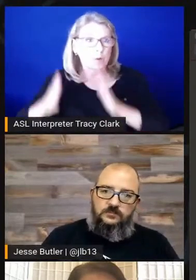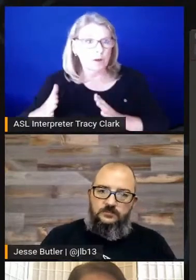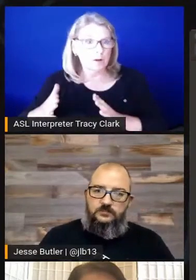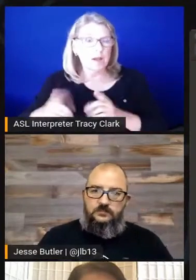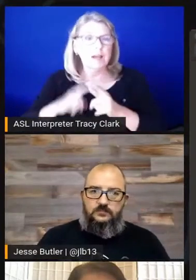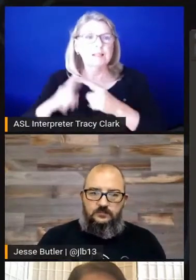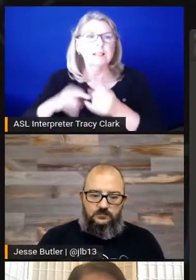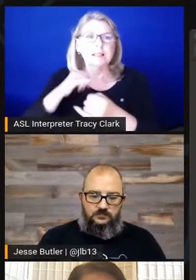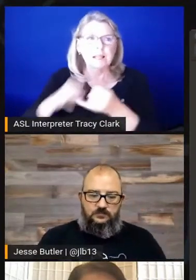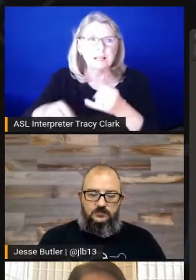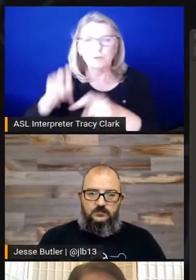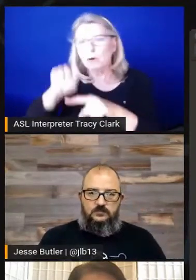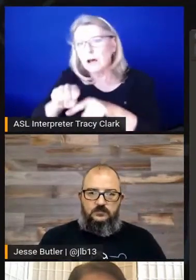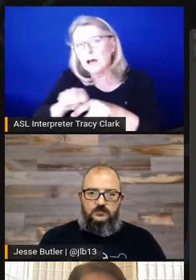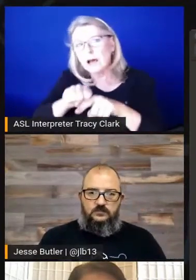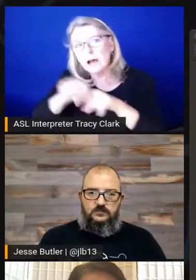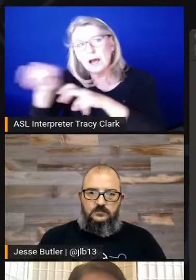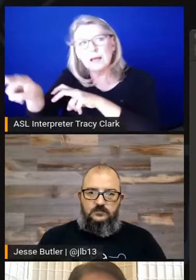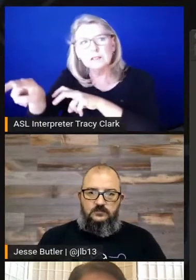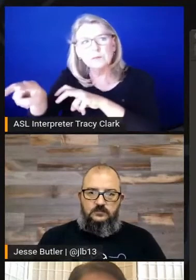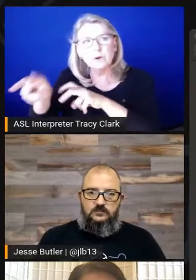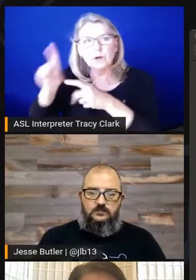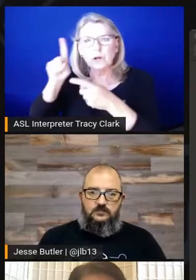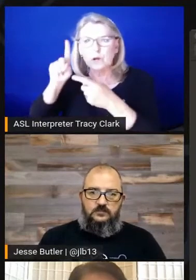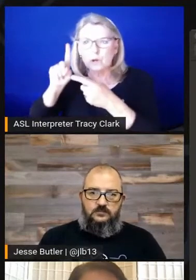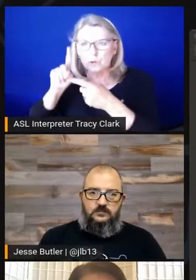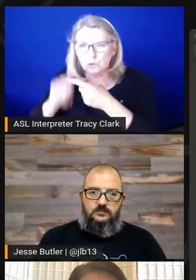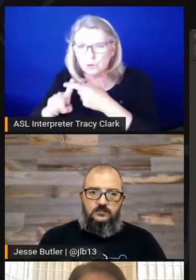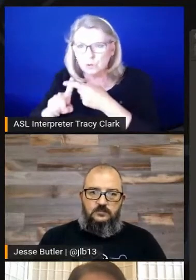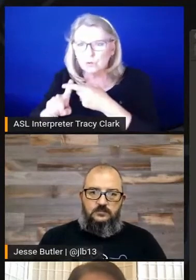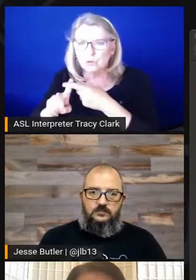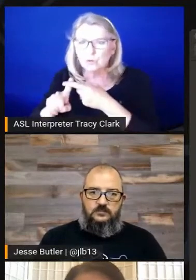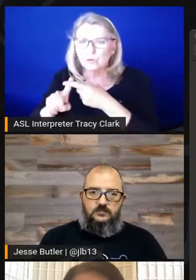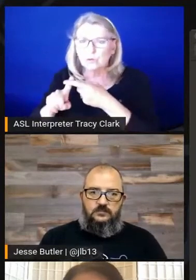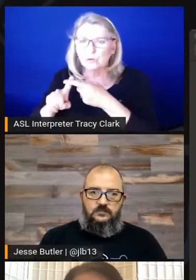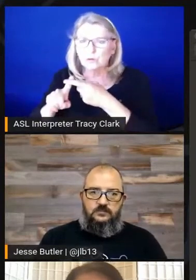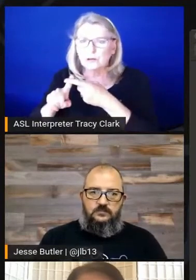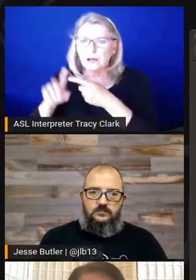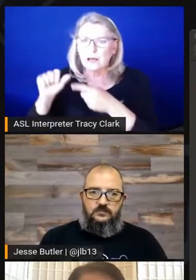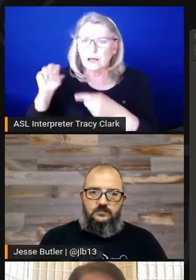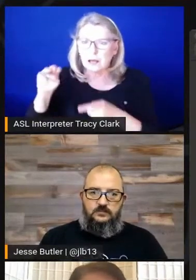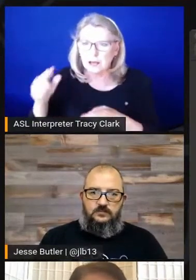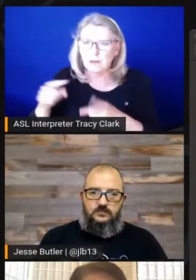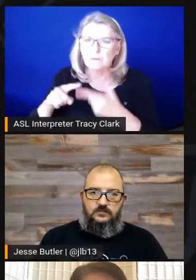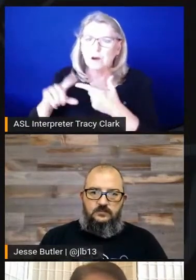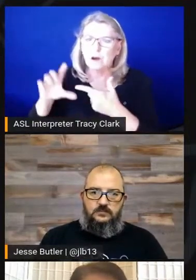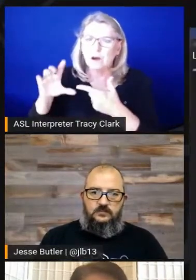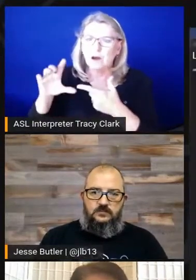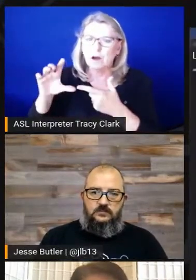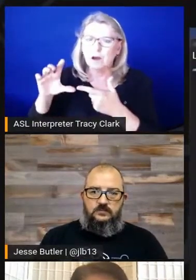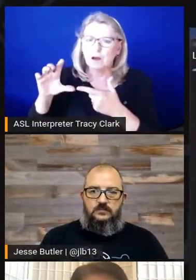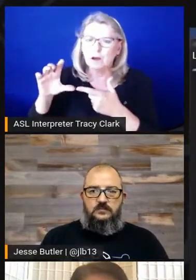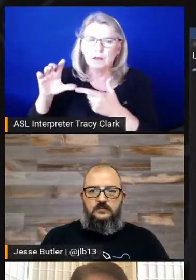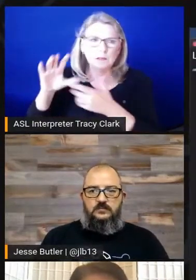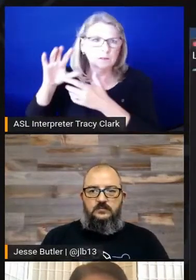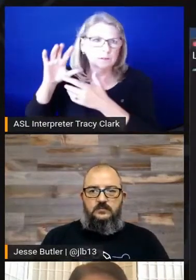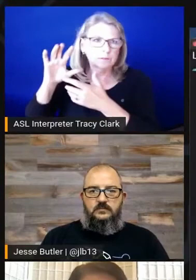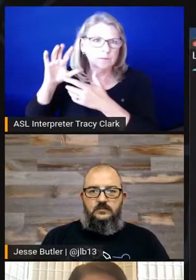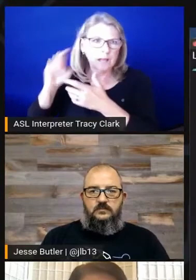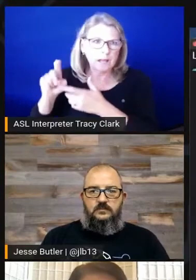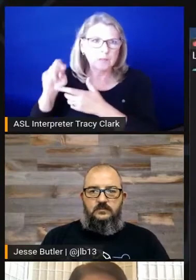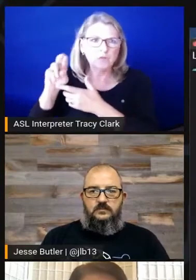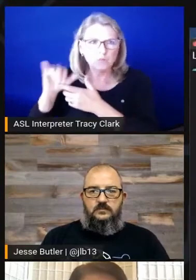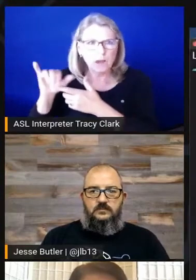and traces to AMP, CloudWatch, and X-ray. And so if we could switch screens now, thank